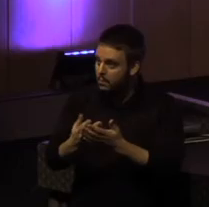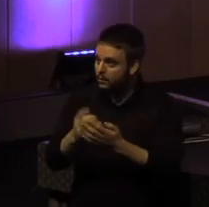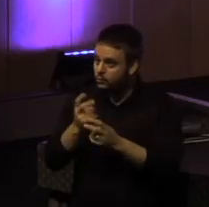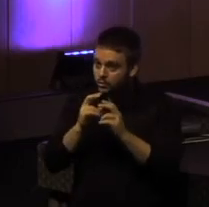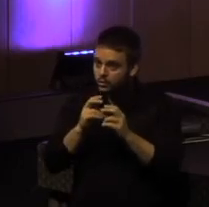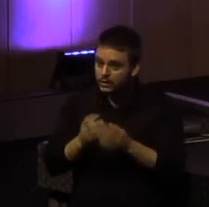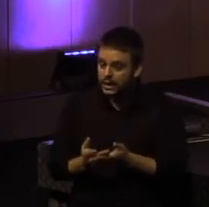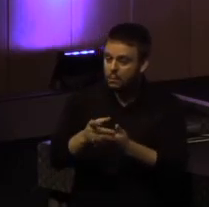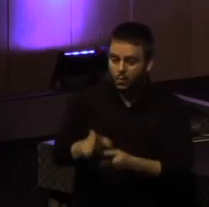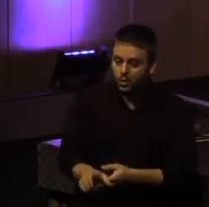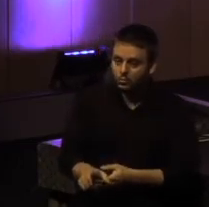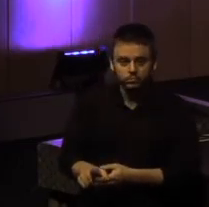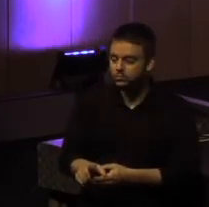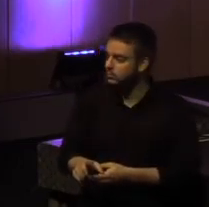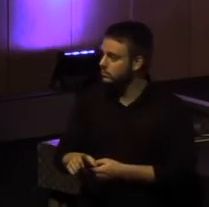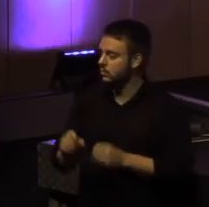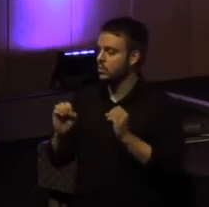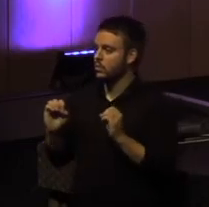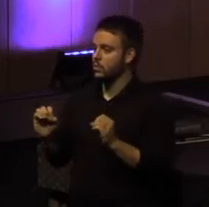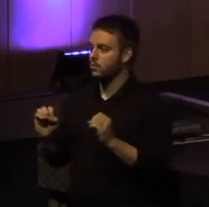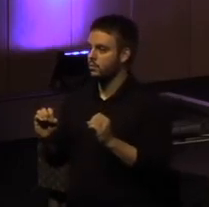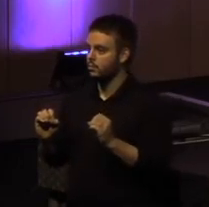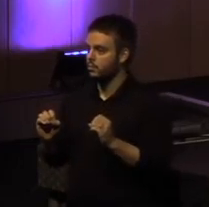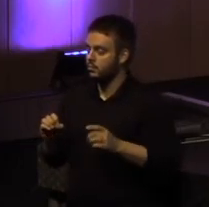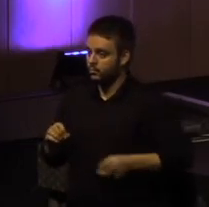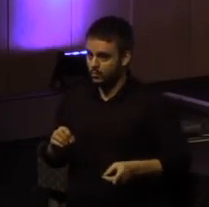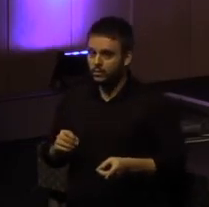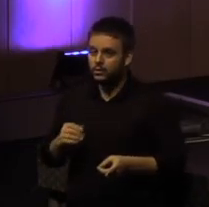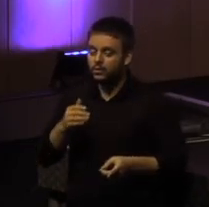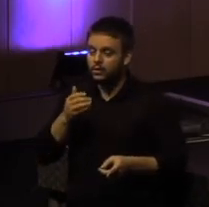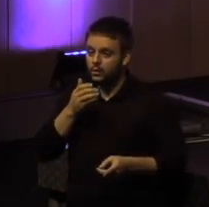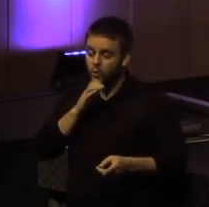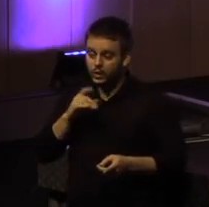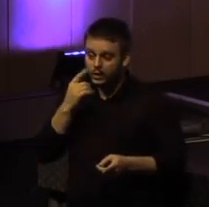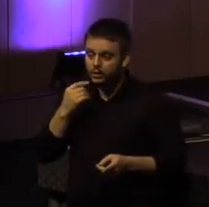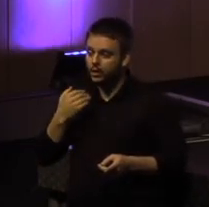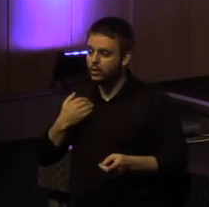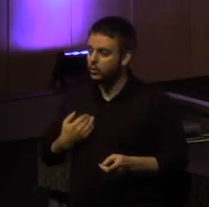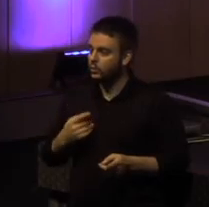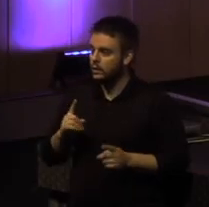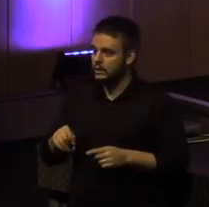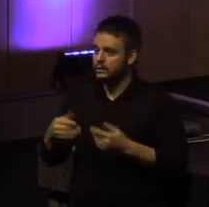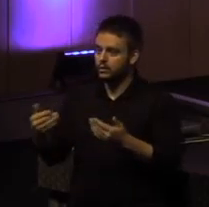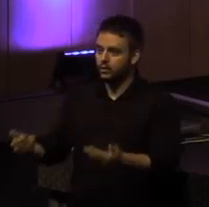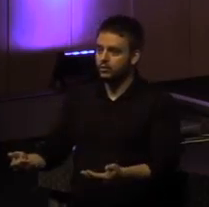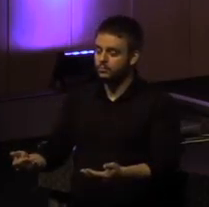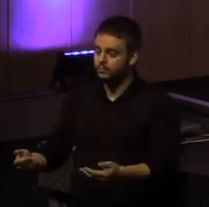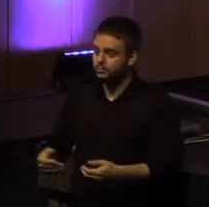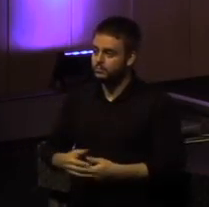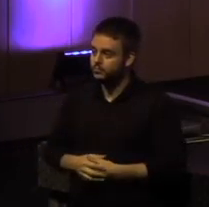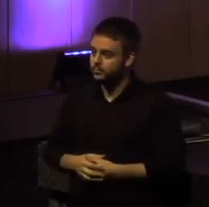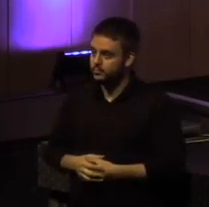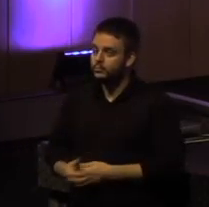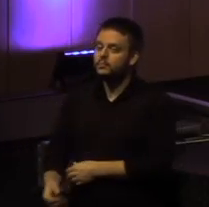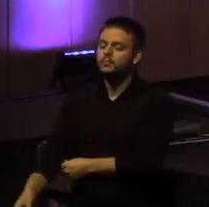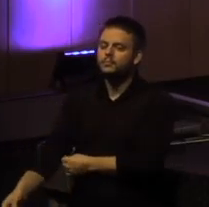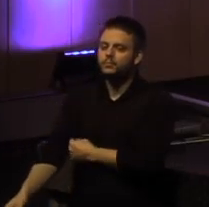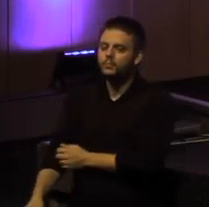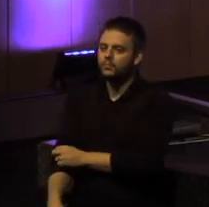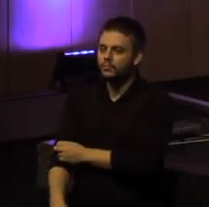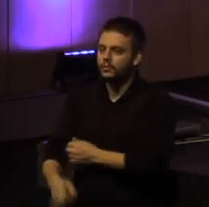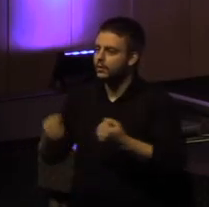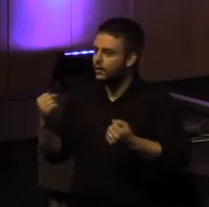CPR. She was threatened with arrest if she stepped any closer. Mike laid in the street for 2 hours before